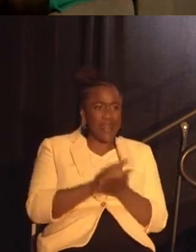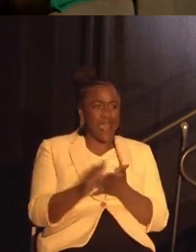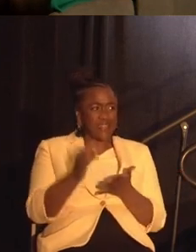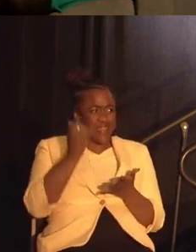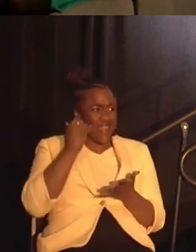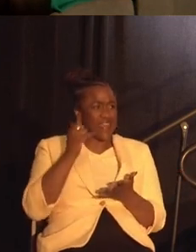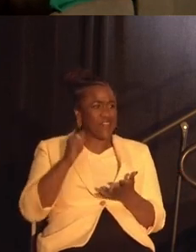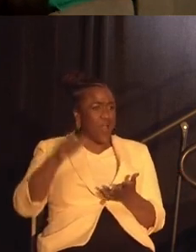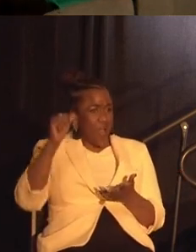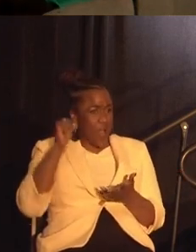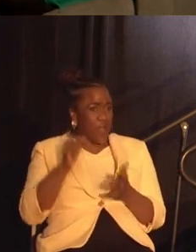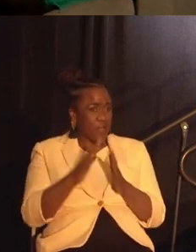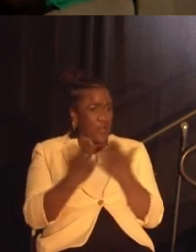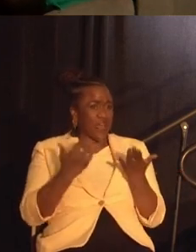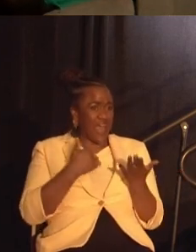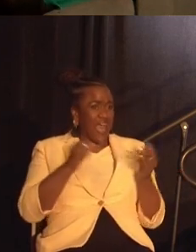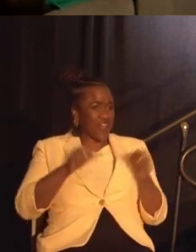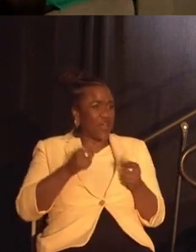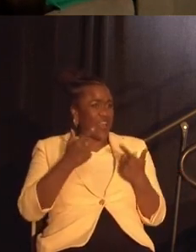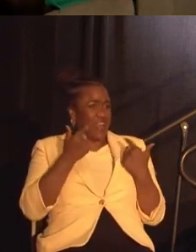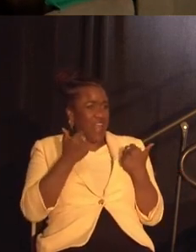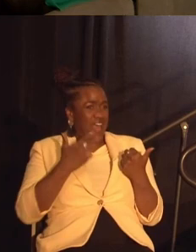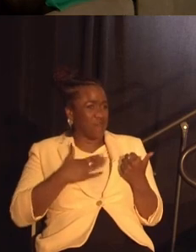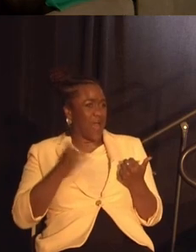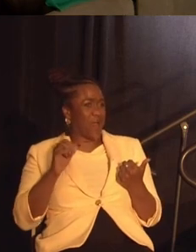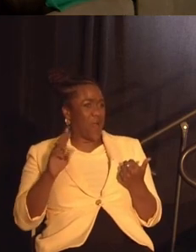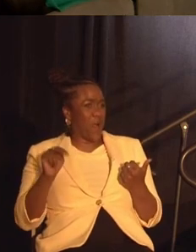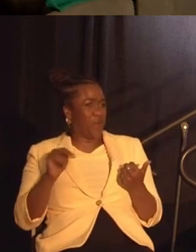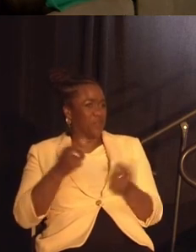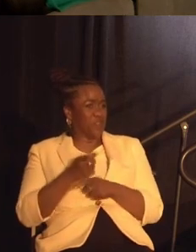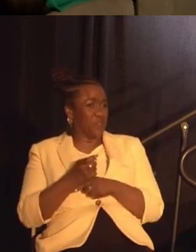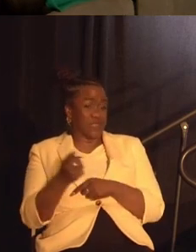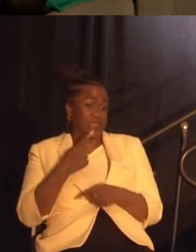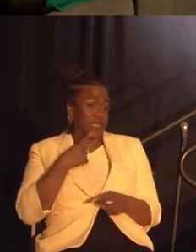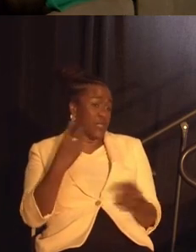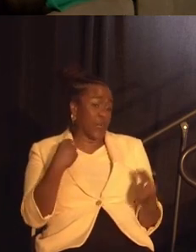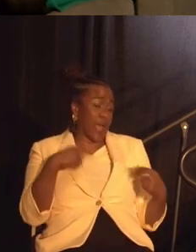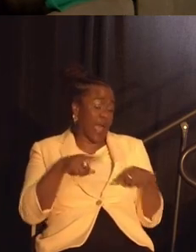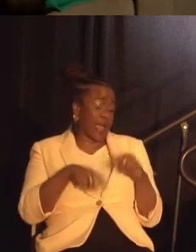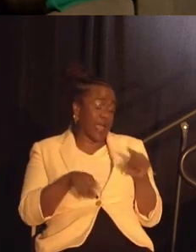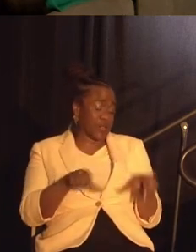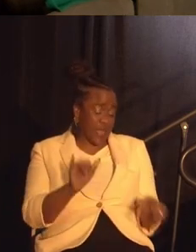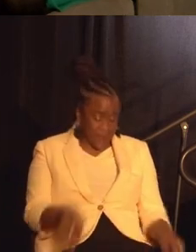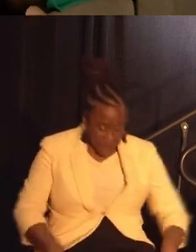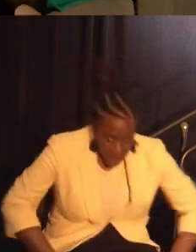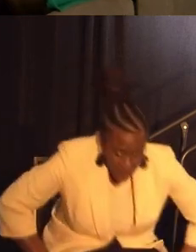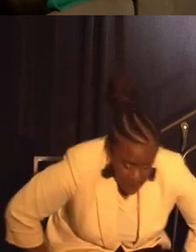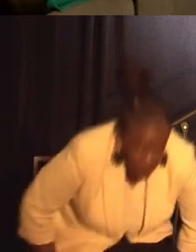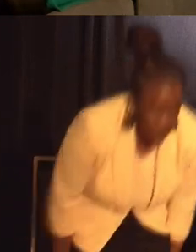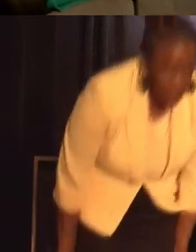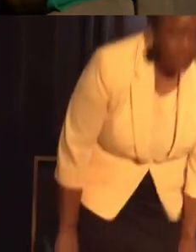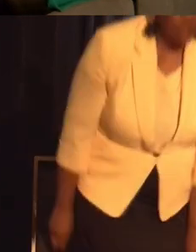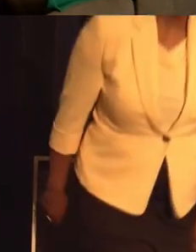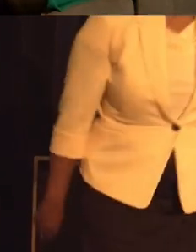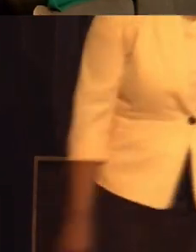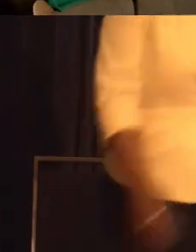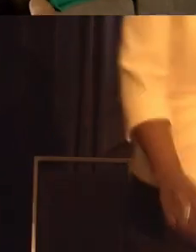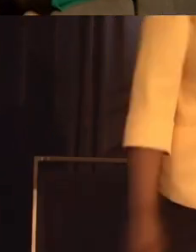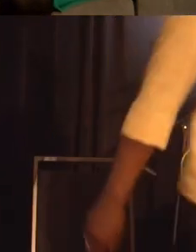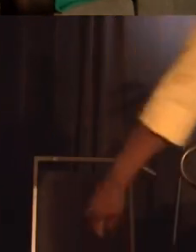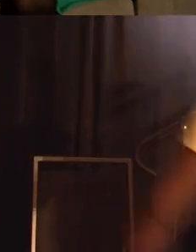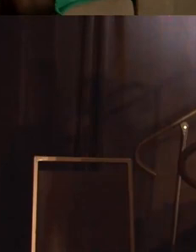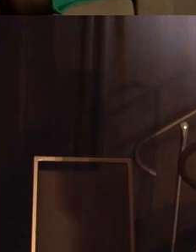this audiobook had me laughing at my own jokes? But they say no. They say no. I can hear when you smile, though. You